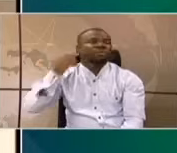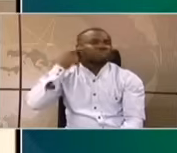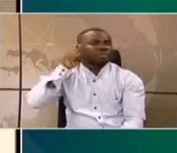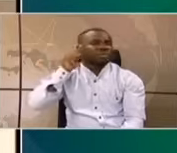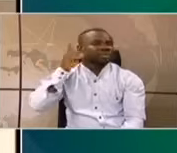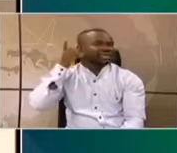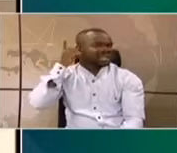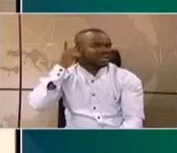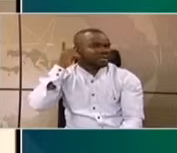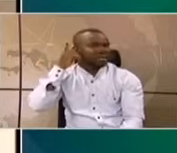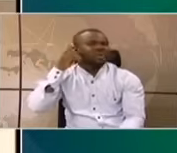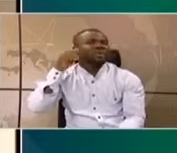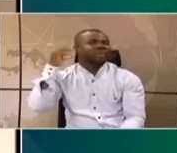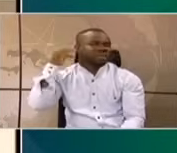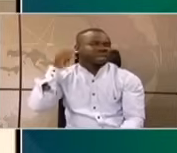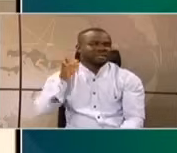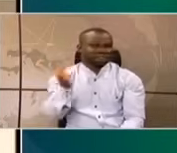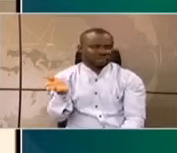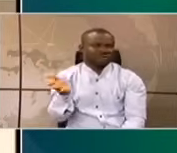mining.